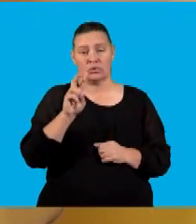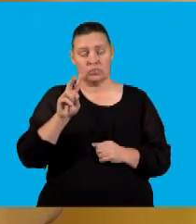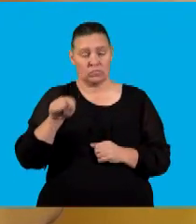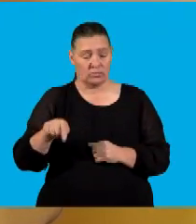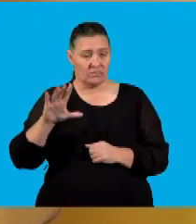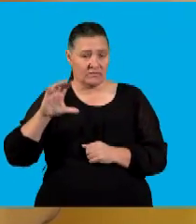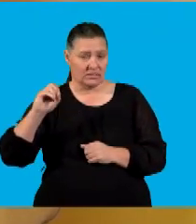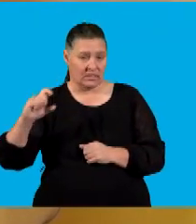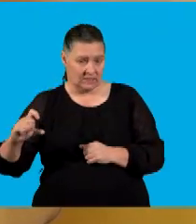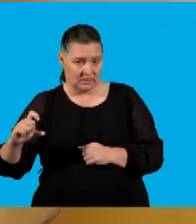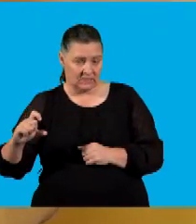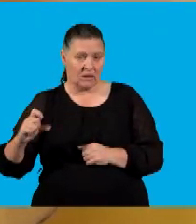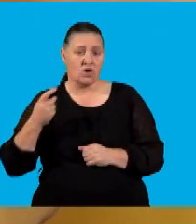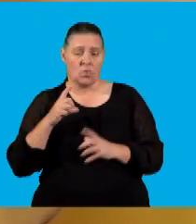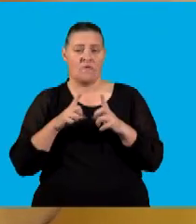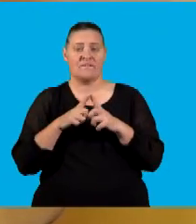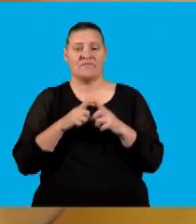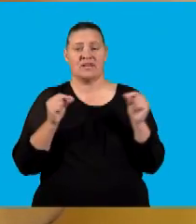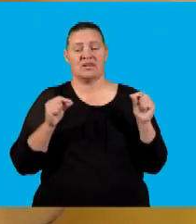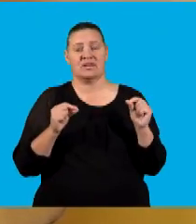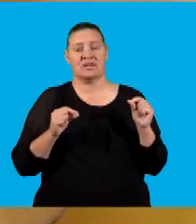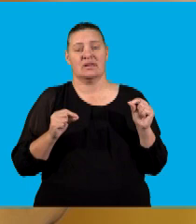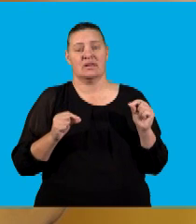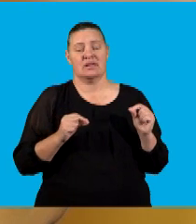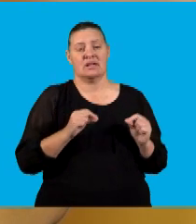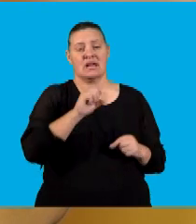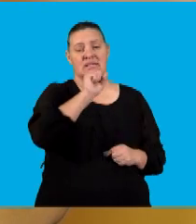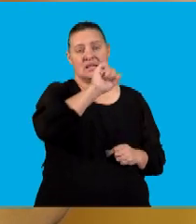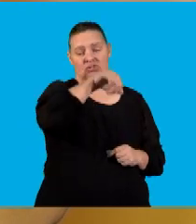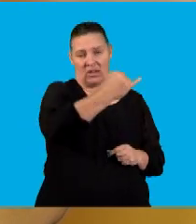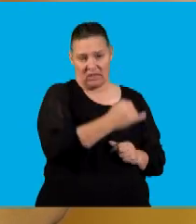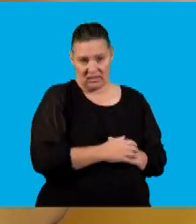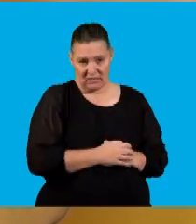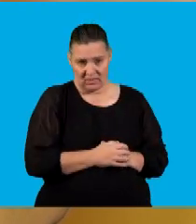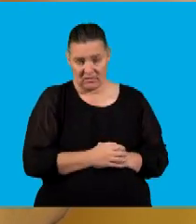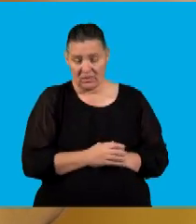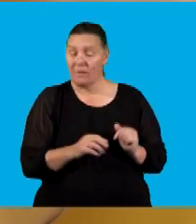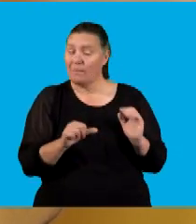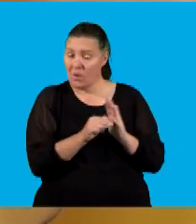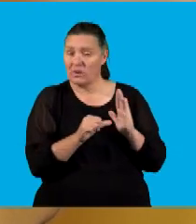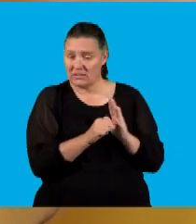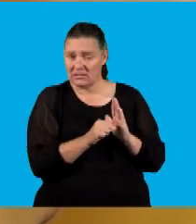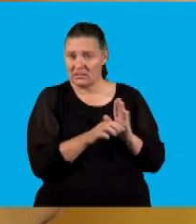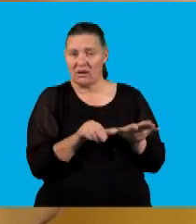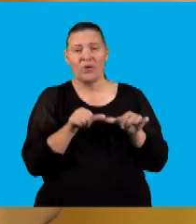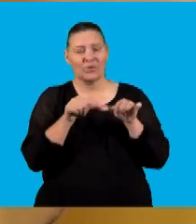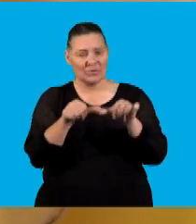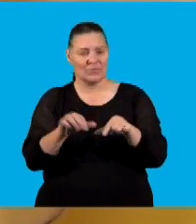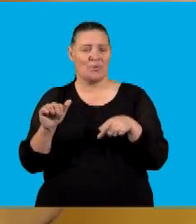11,212 rands and 50 cents, you have completed your salary journal. It is very important, dear learners,